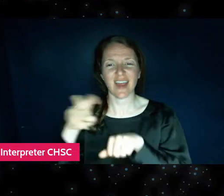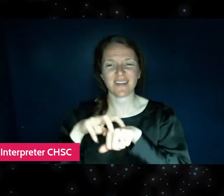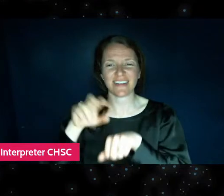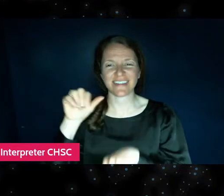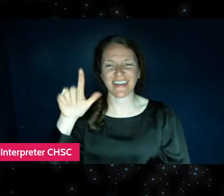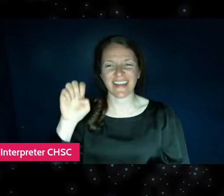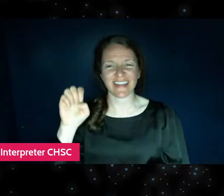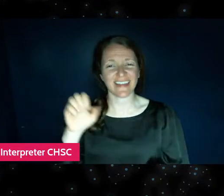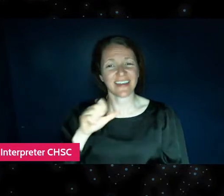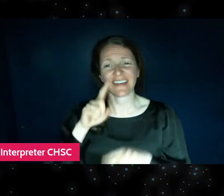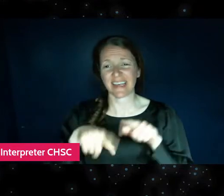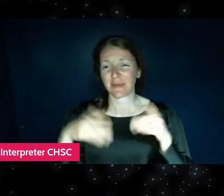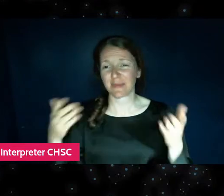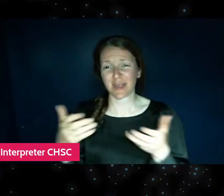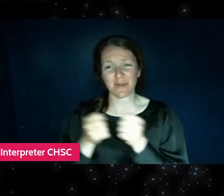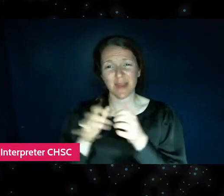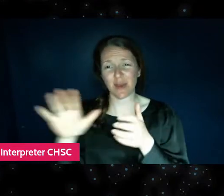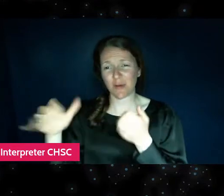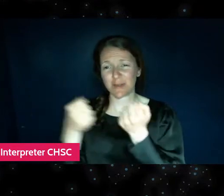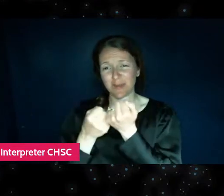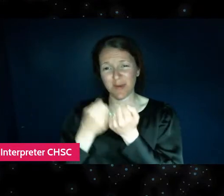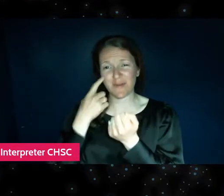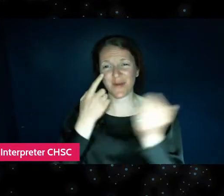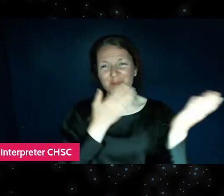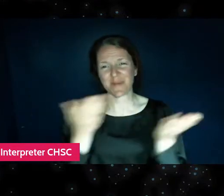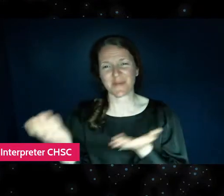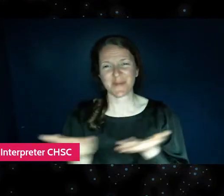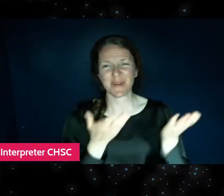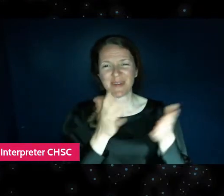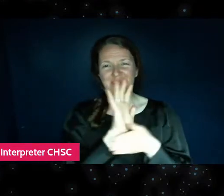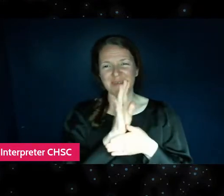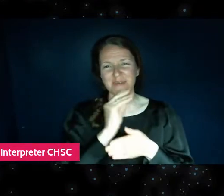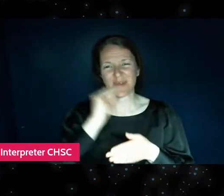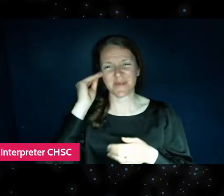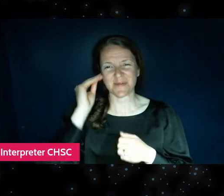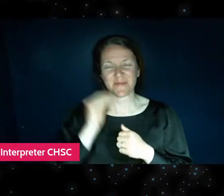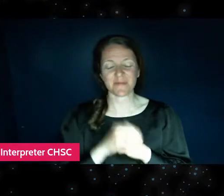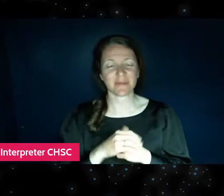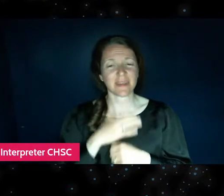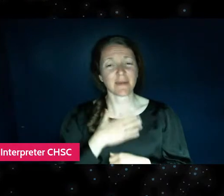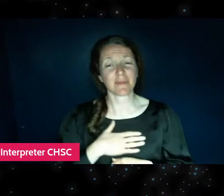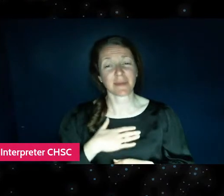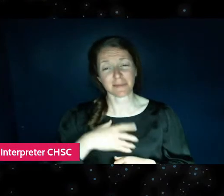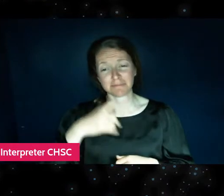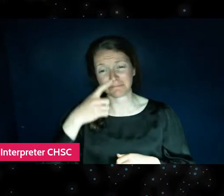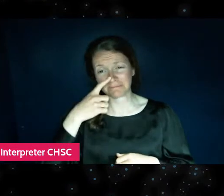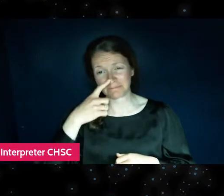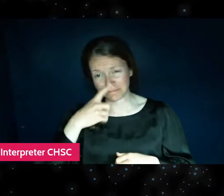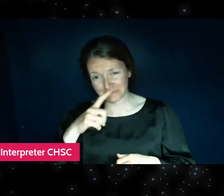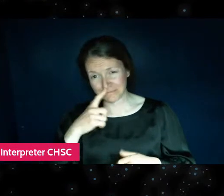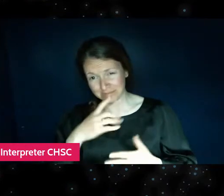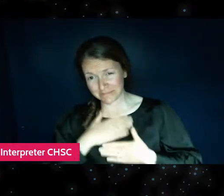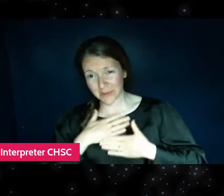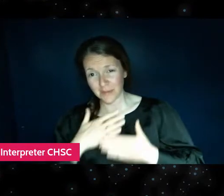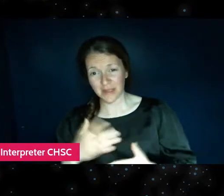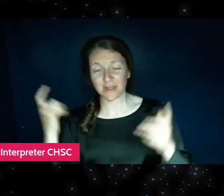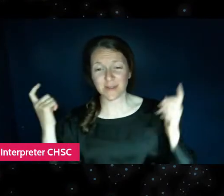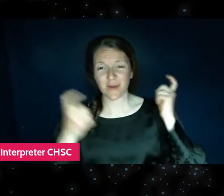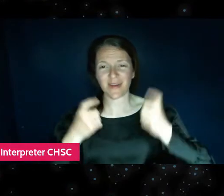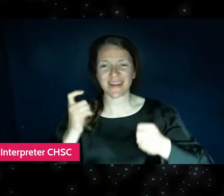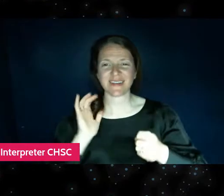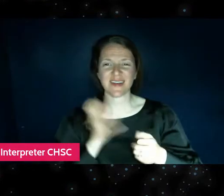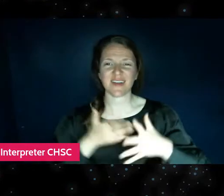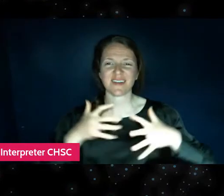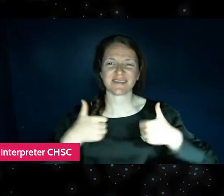film home. We do want to ask you to please consider contributing to our challenge match to support the future of our